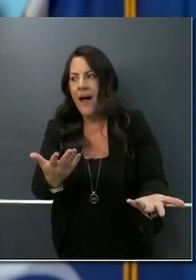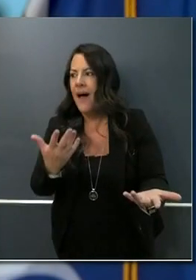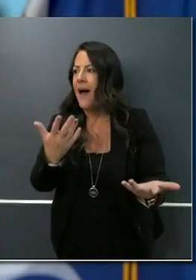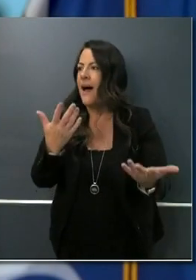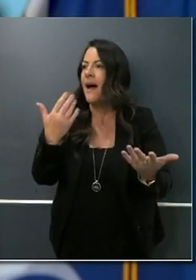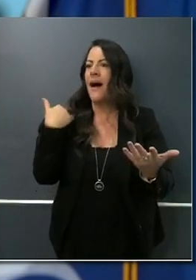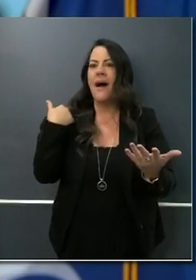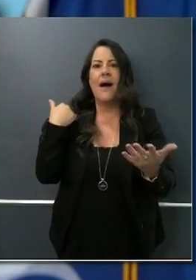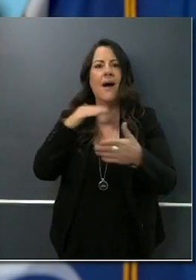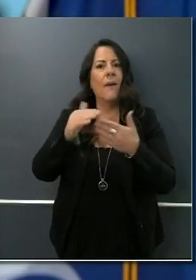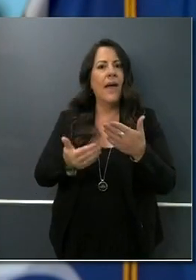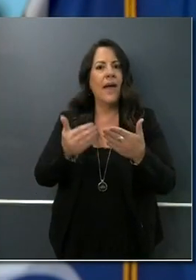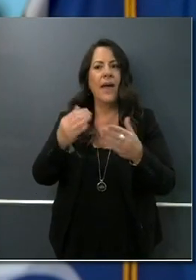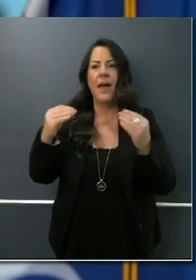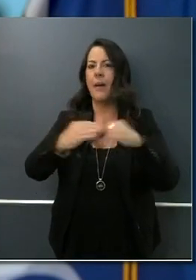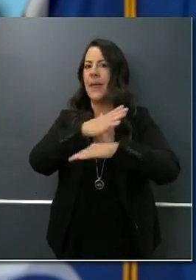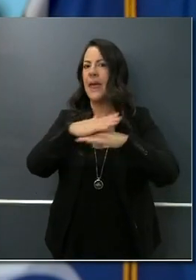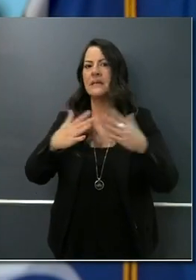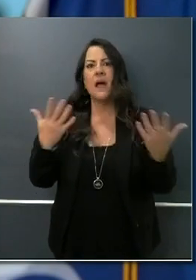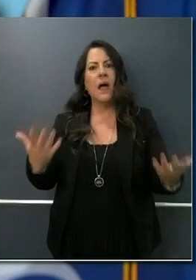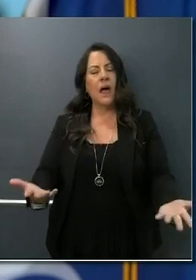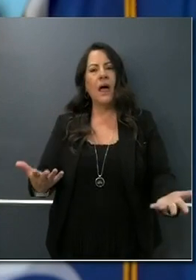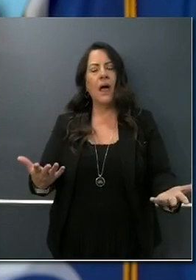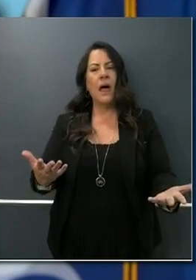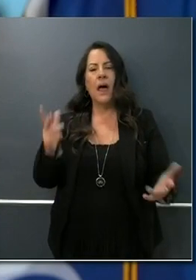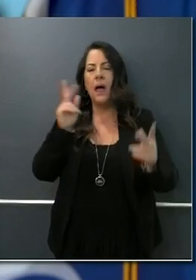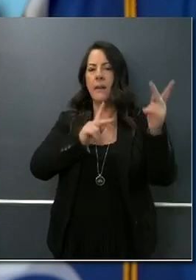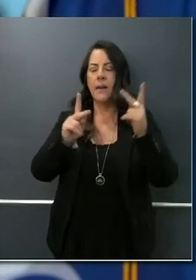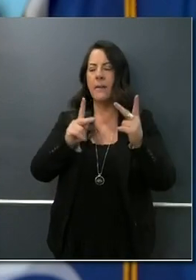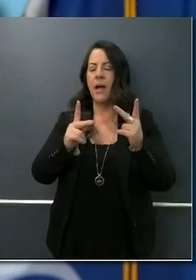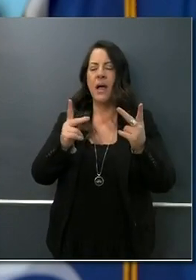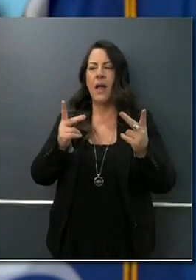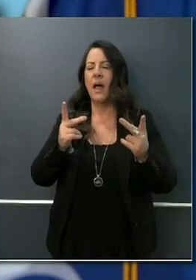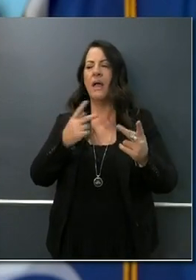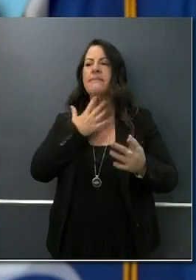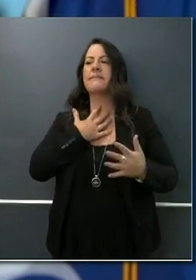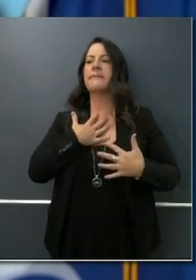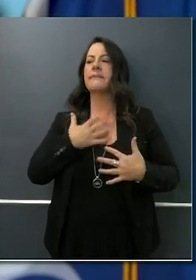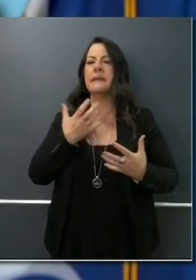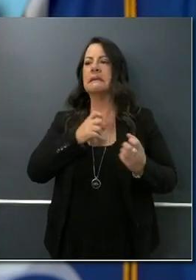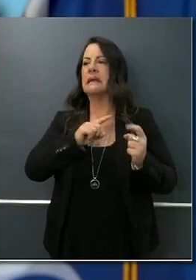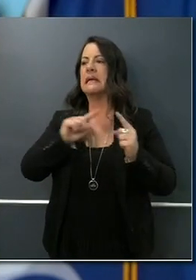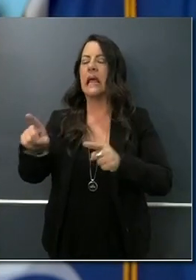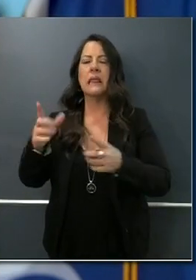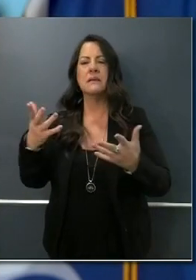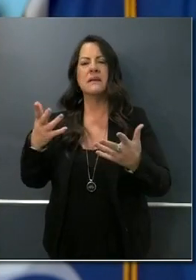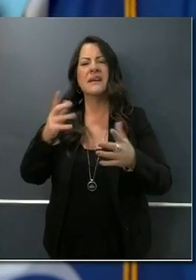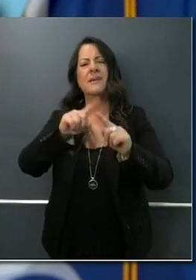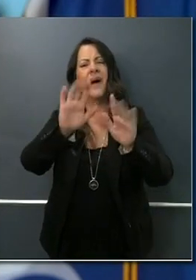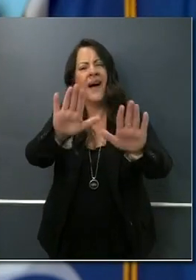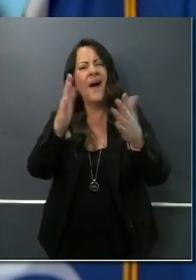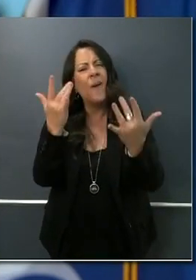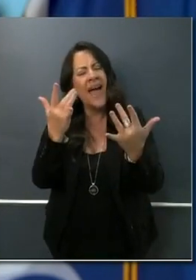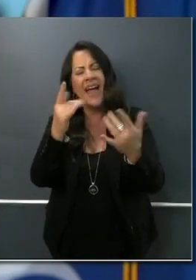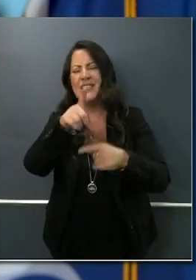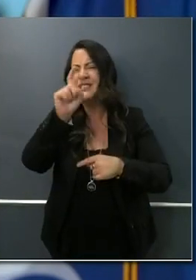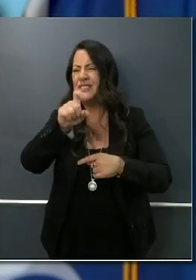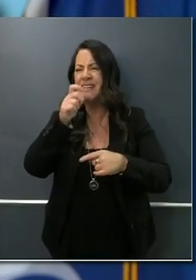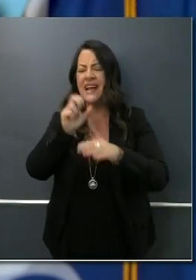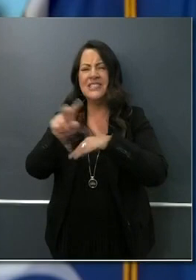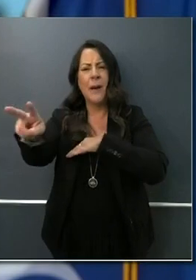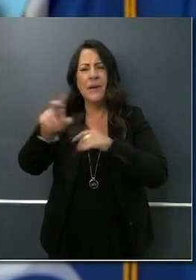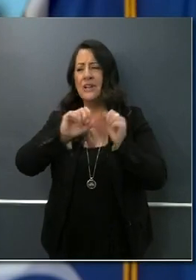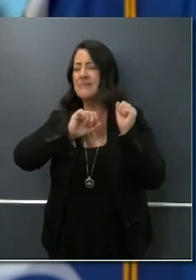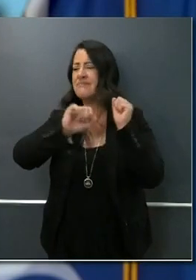that? I know, I'll say it again, that 90-yard dash. Who does that? And you're so close when you've been making so much